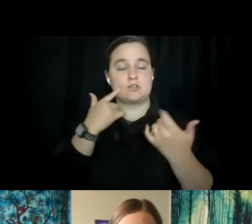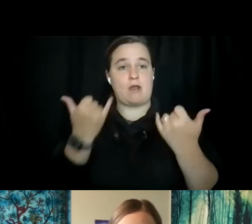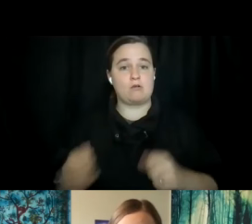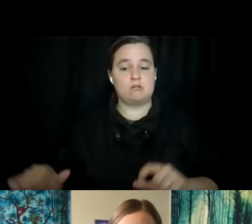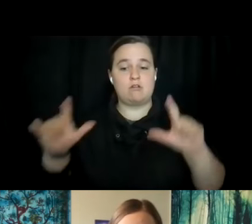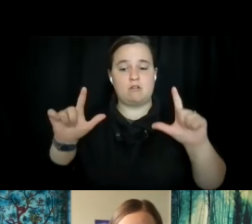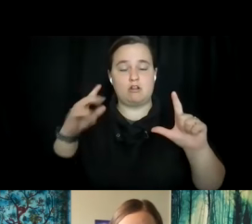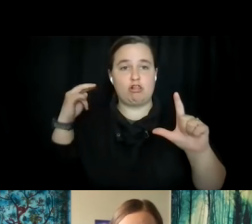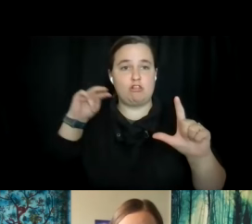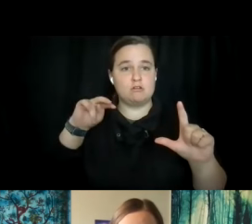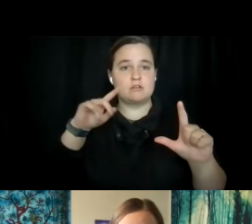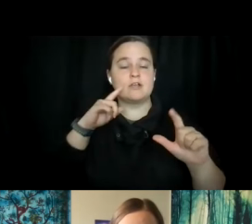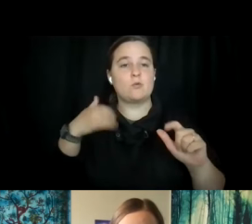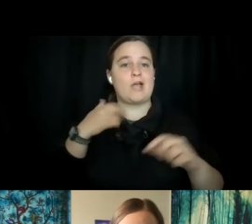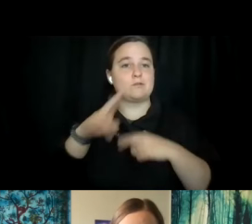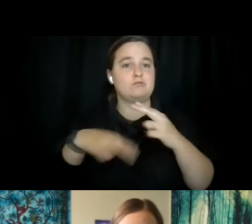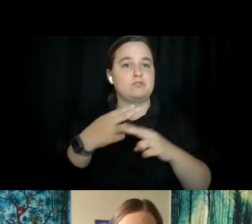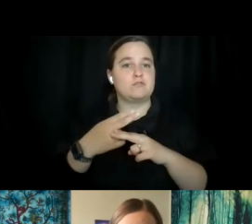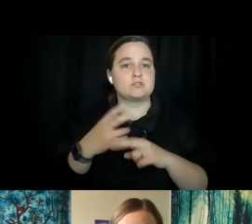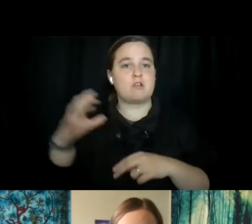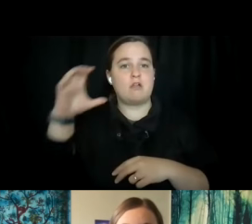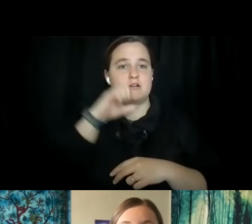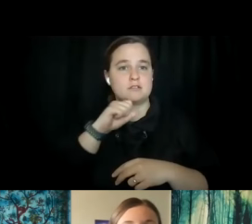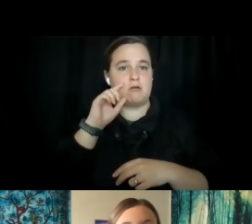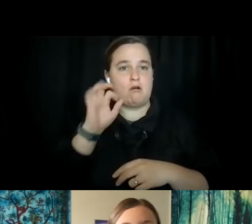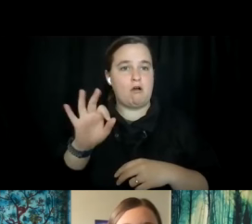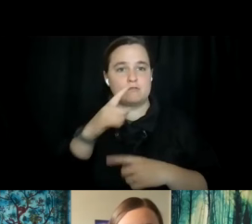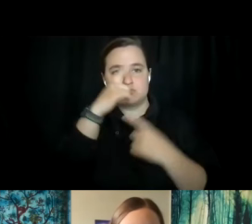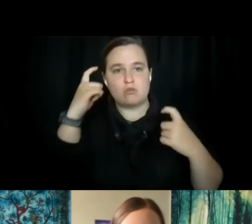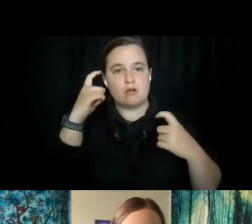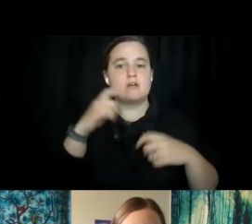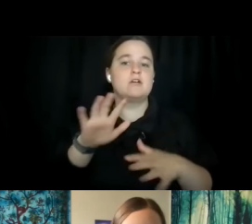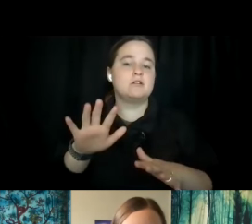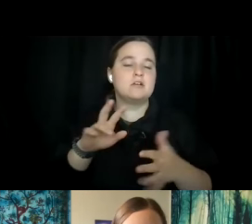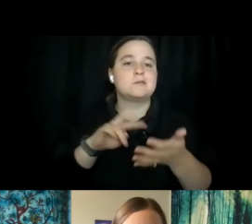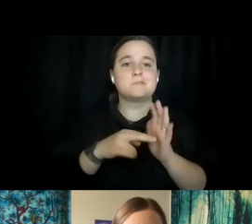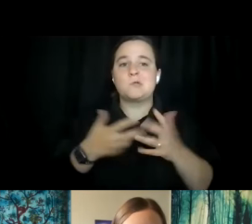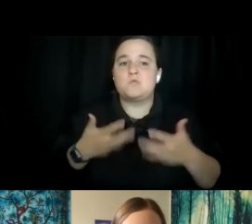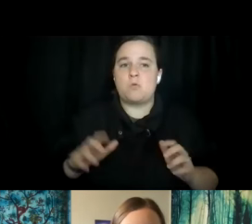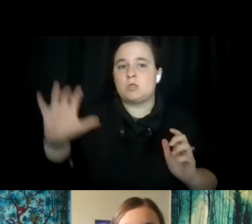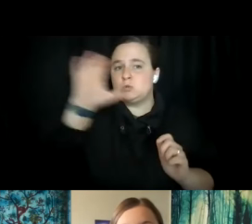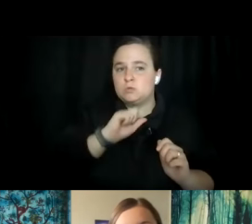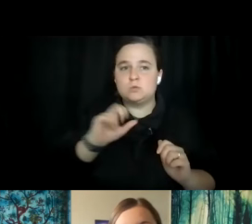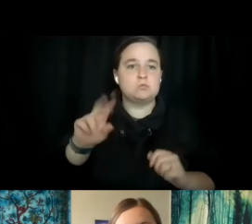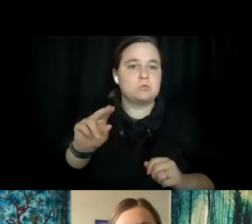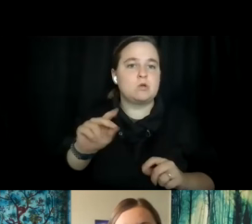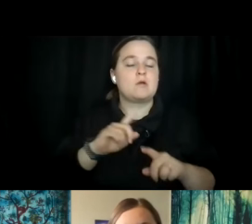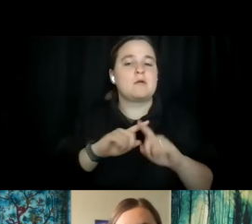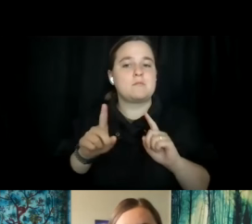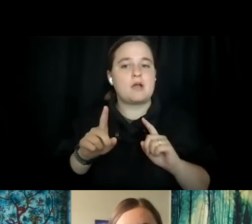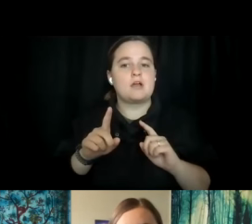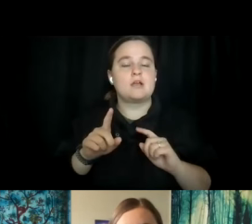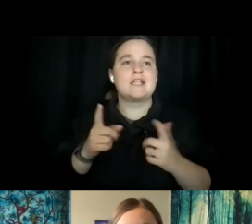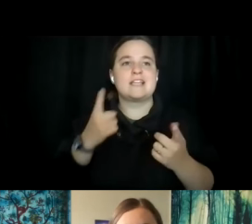a universal assumption of trauma. No, we don't really want to make assumptions. This is, on one hand, a